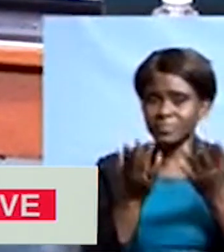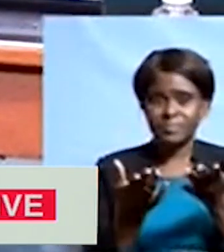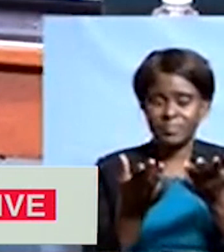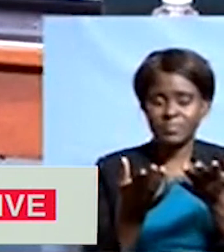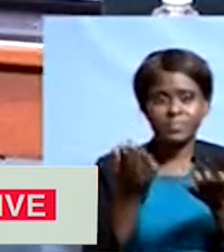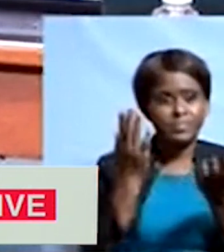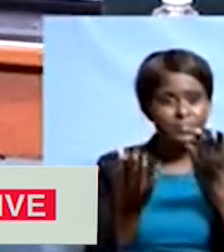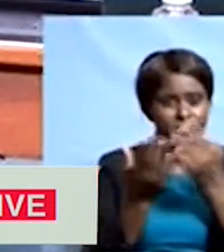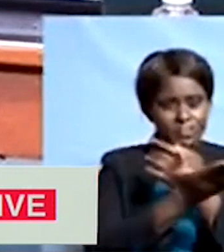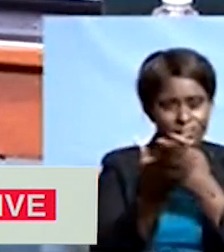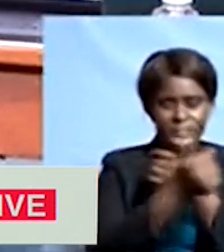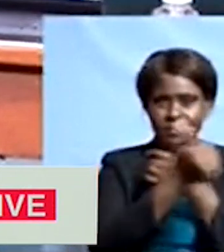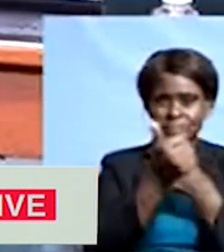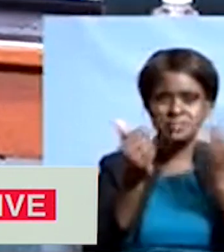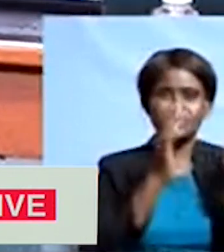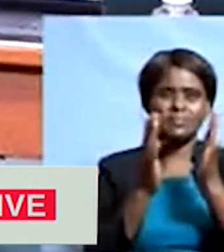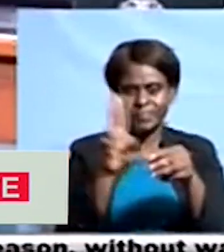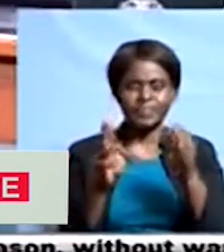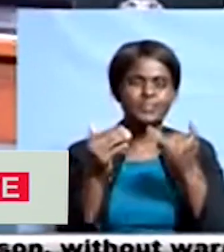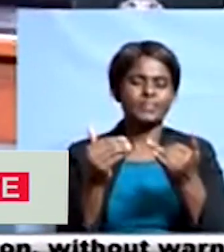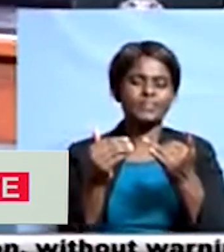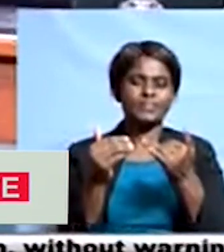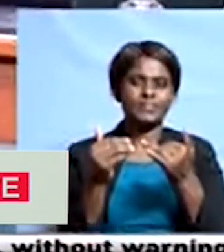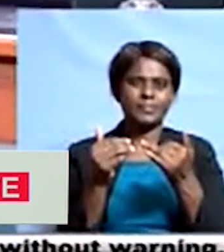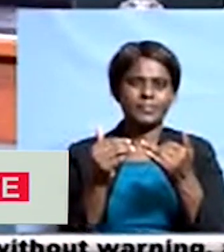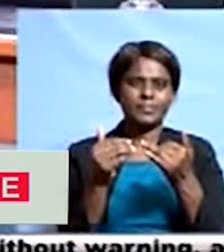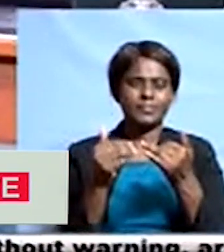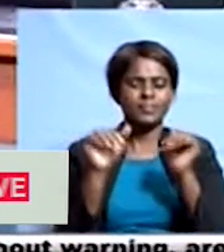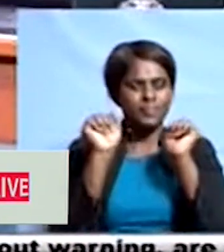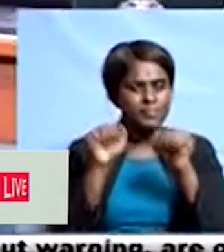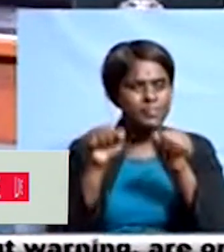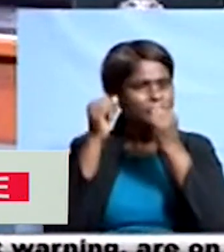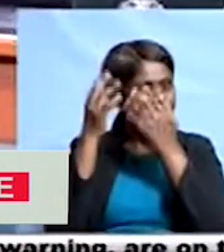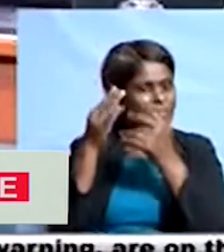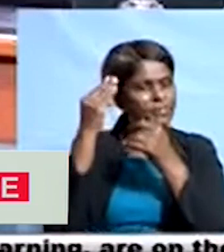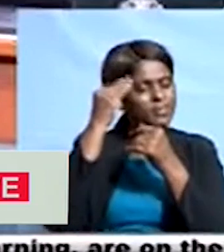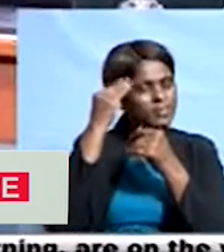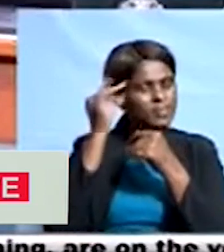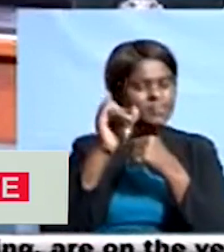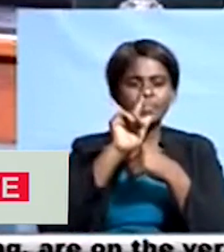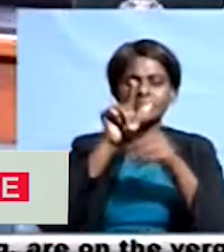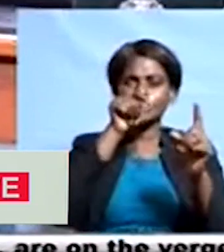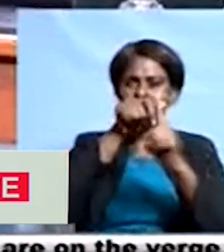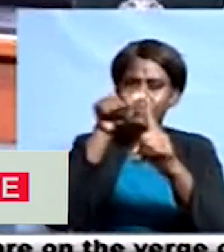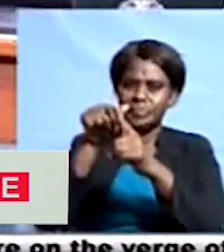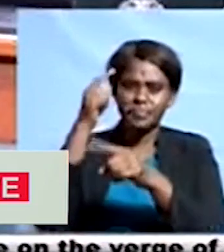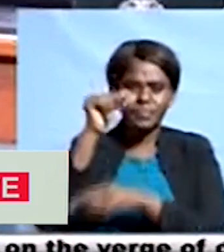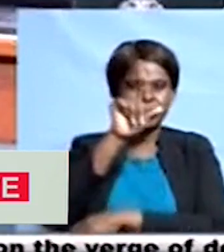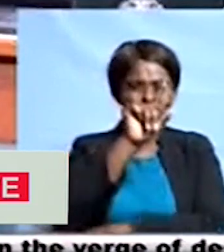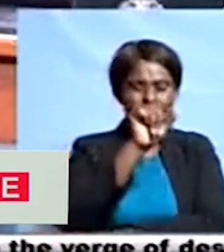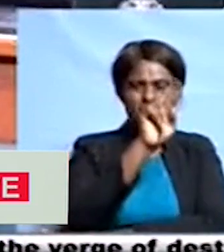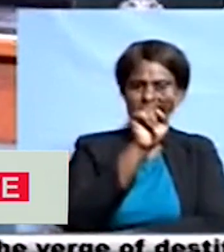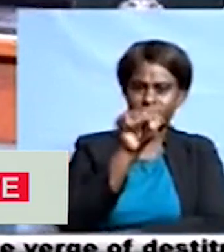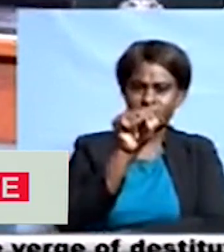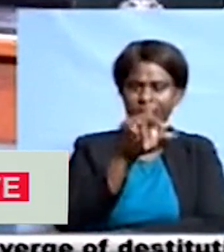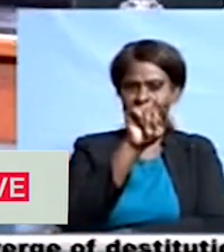case, as over 1 million farmers will benefit. You may wish to note that the target for the 2022-2023